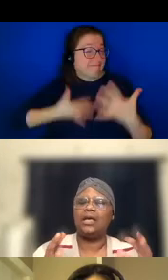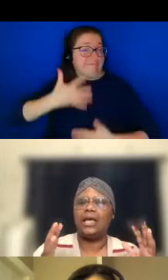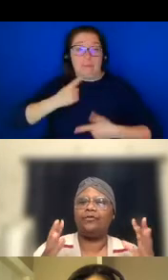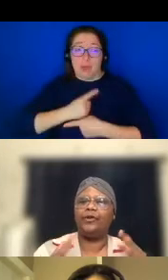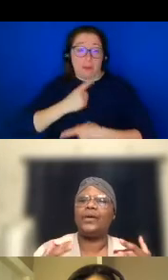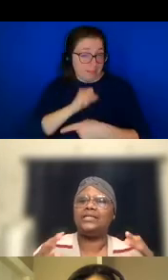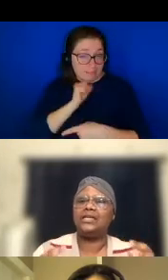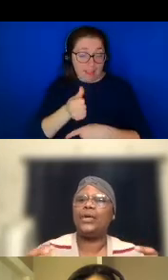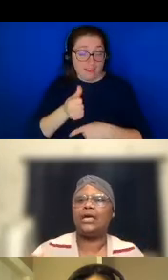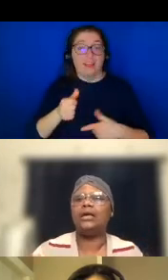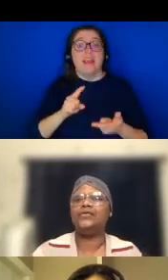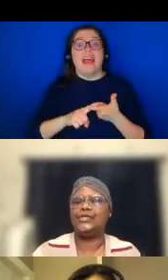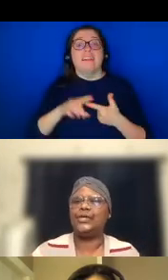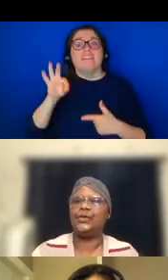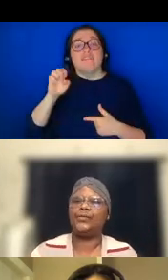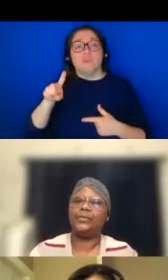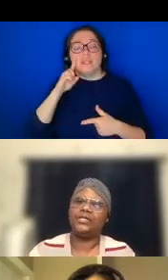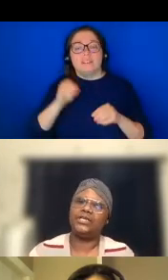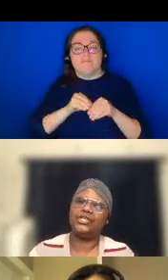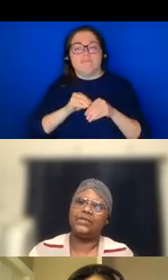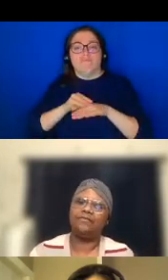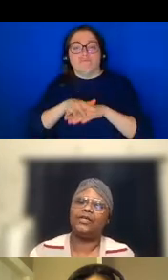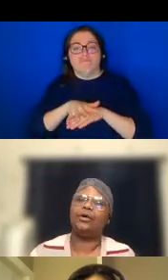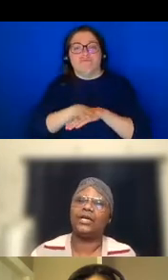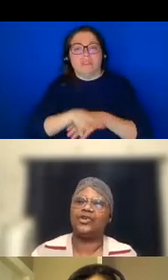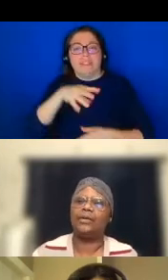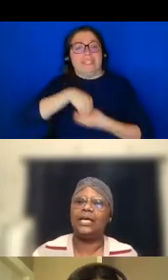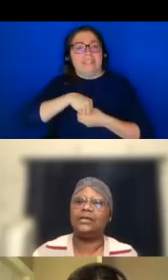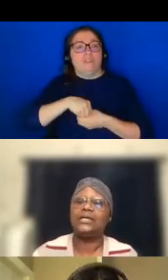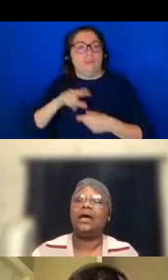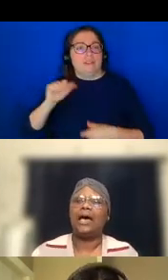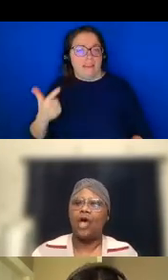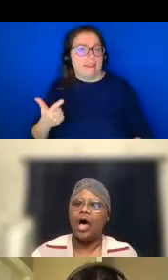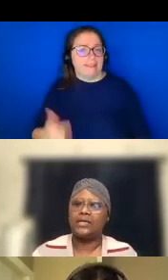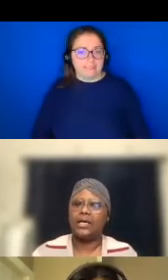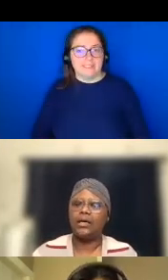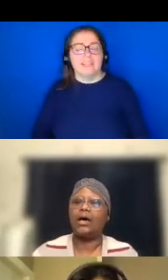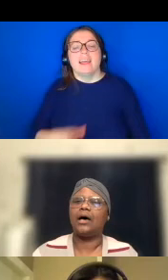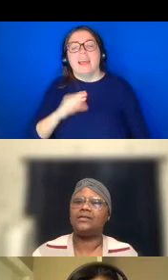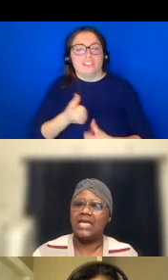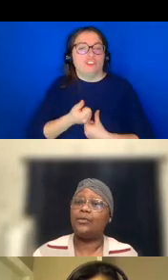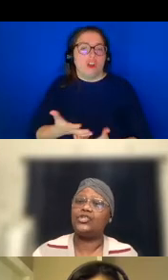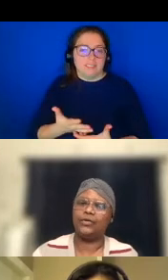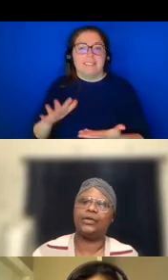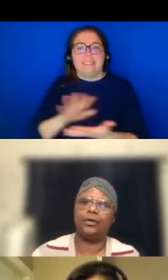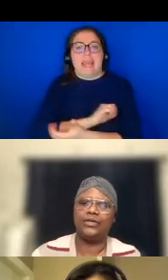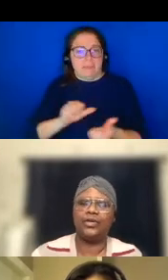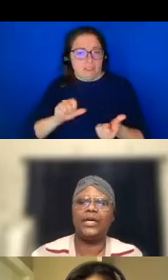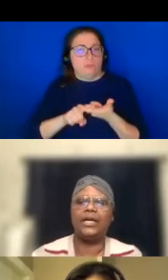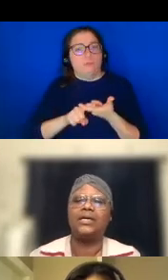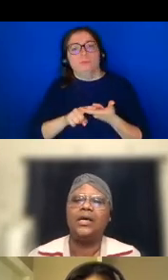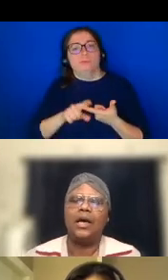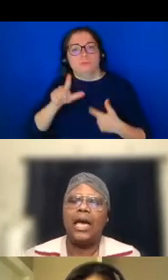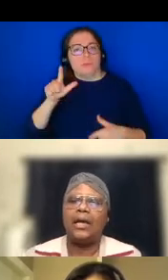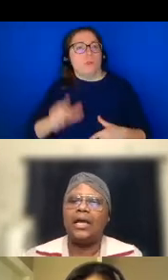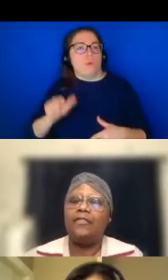resulting in fluid seeping into the tissues of the lower extremities and causing damage to the lower